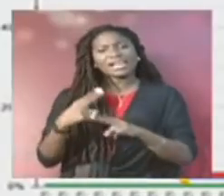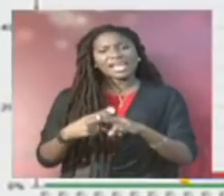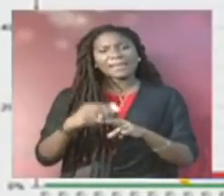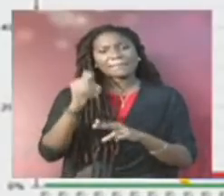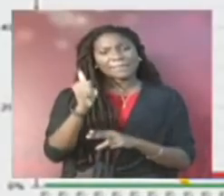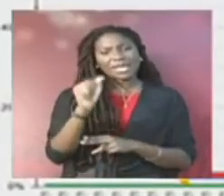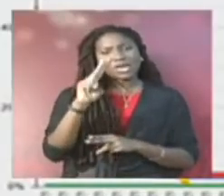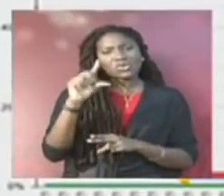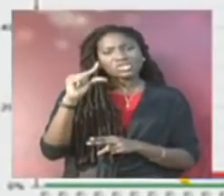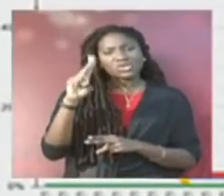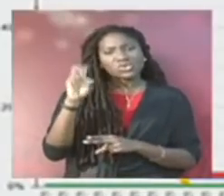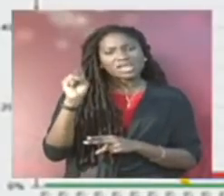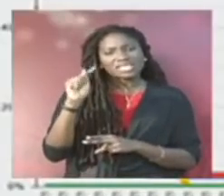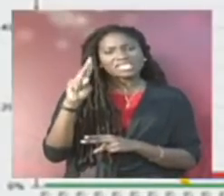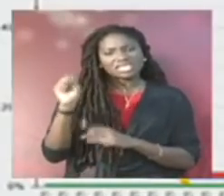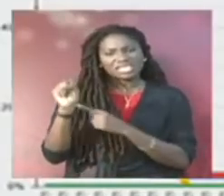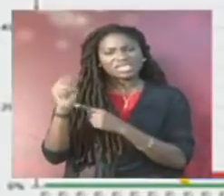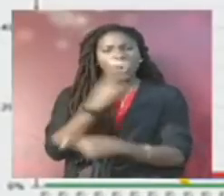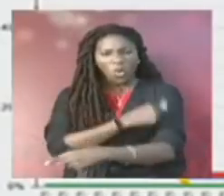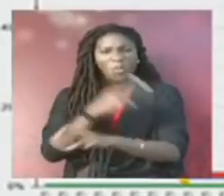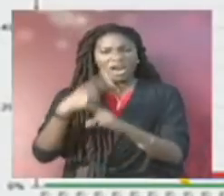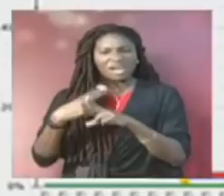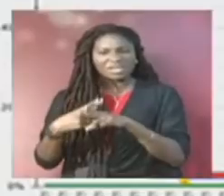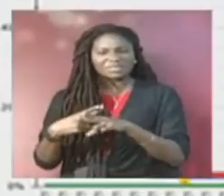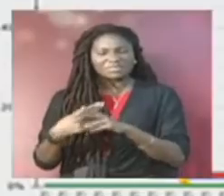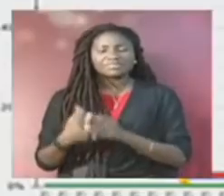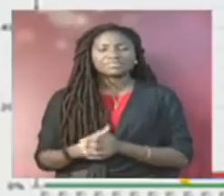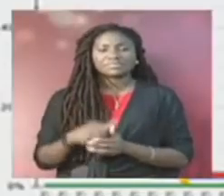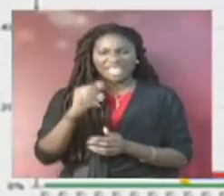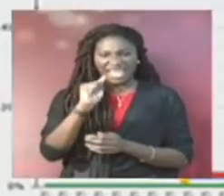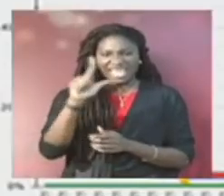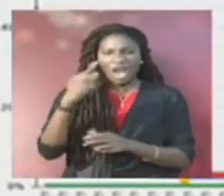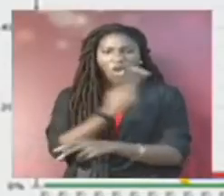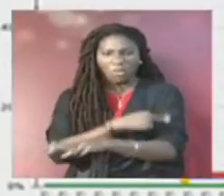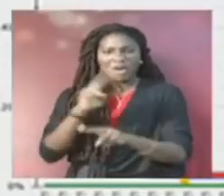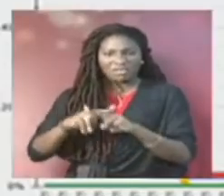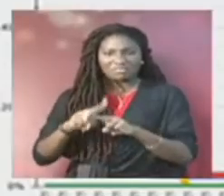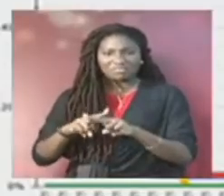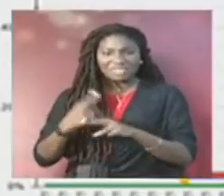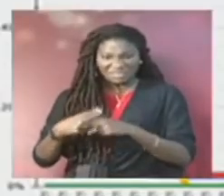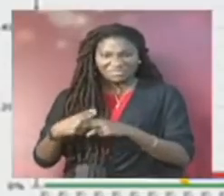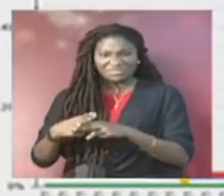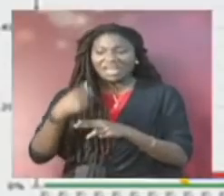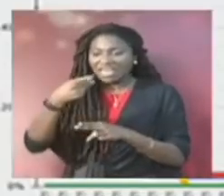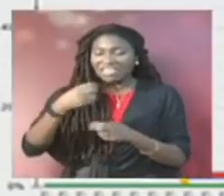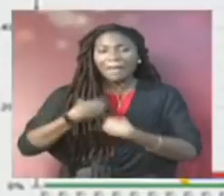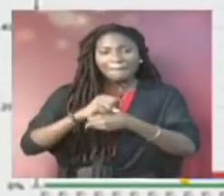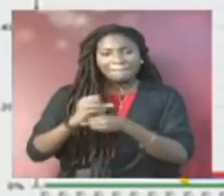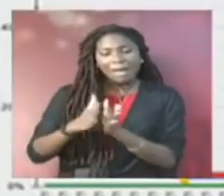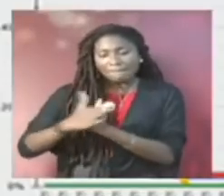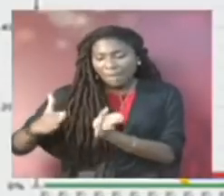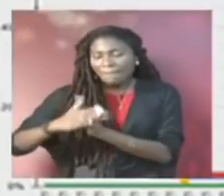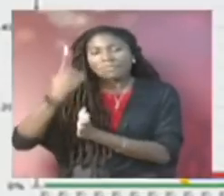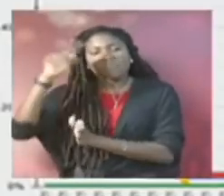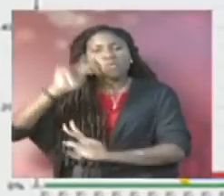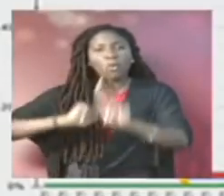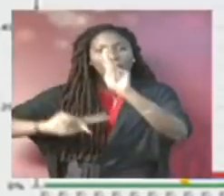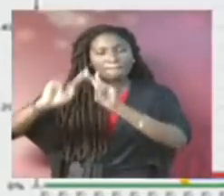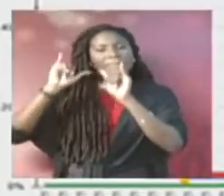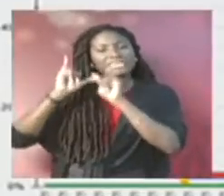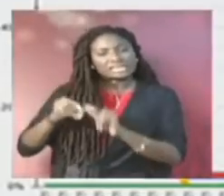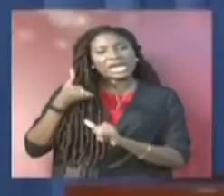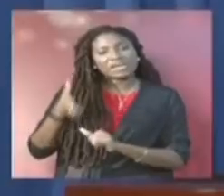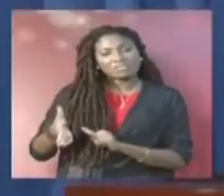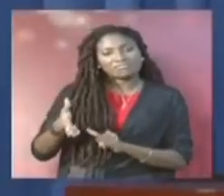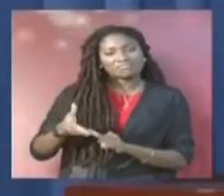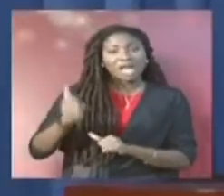COVID confirmed positive patients out of a full capacity of 48, and they are increasing in numbers. Arima had 10